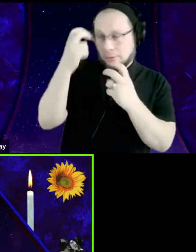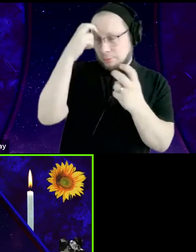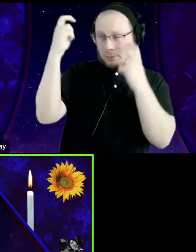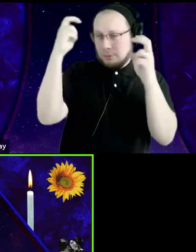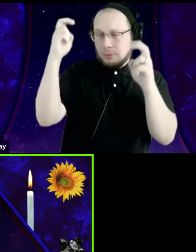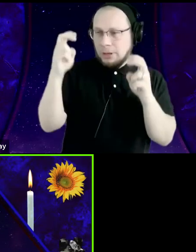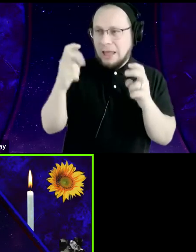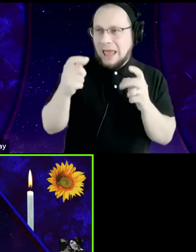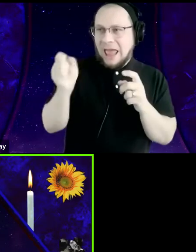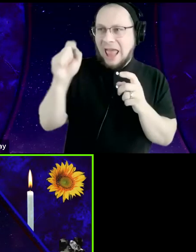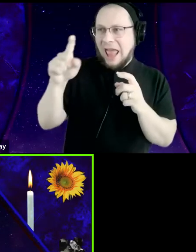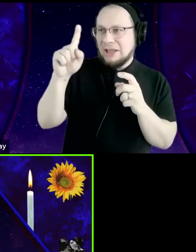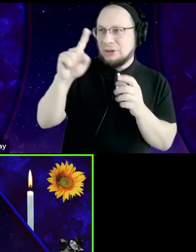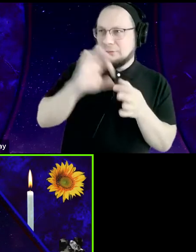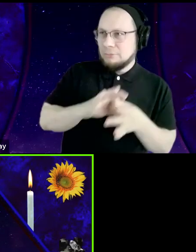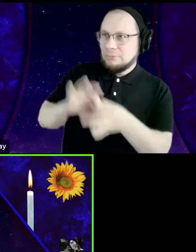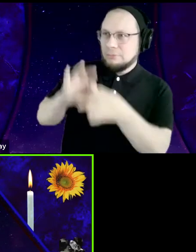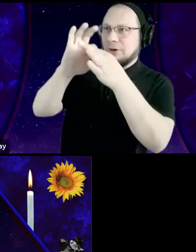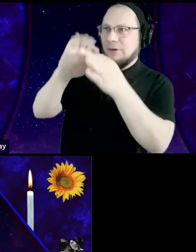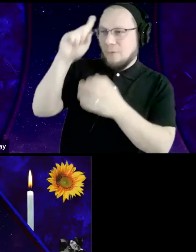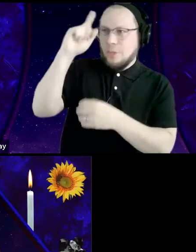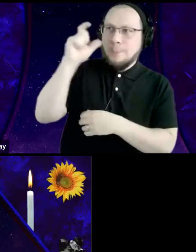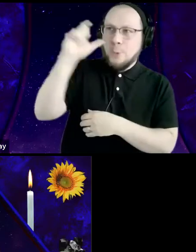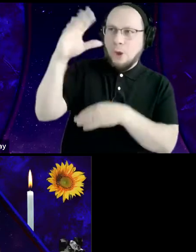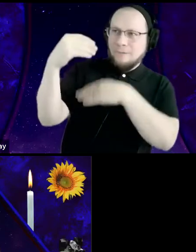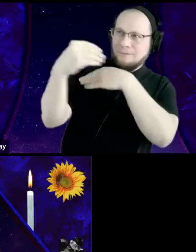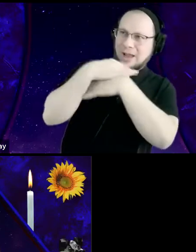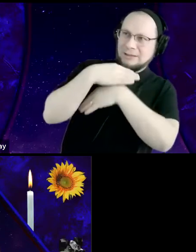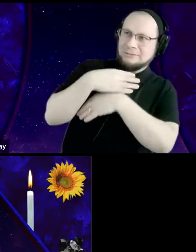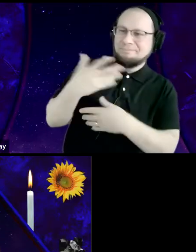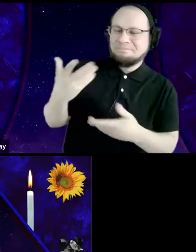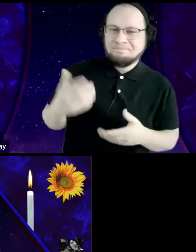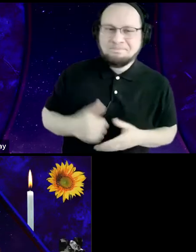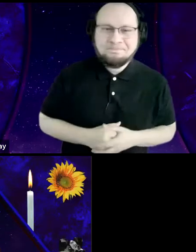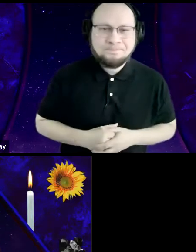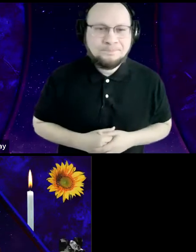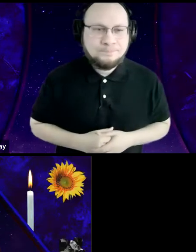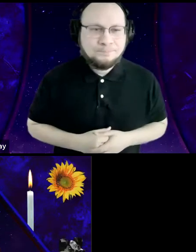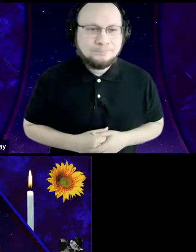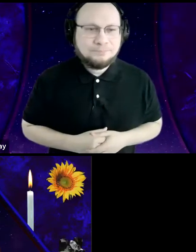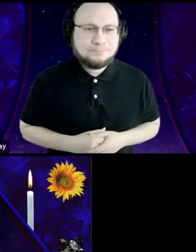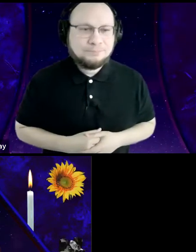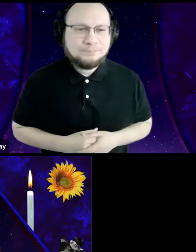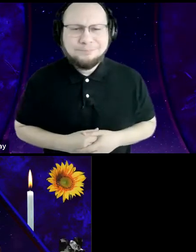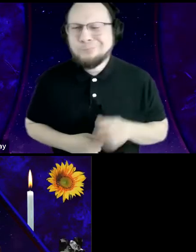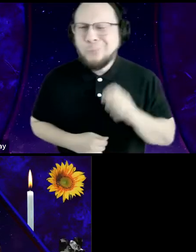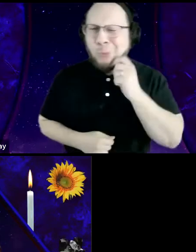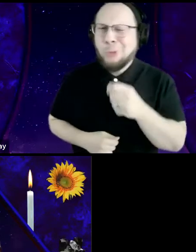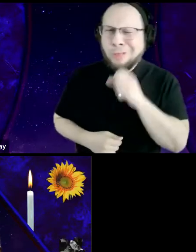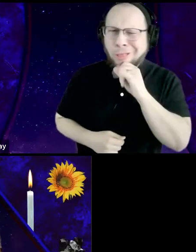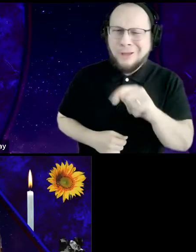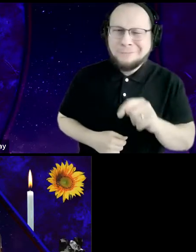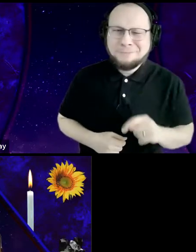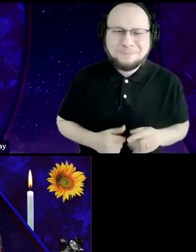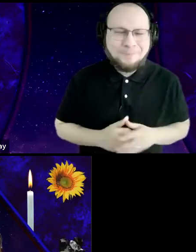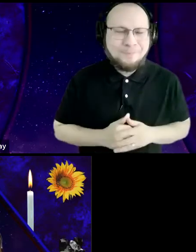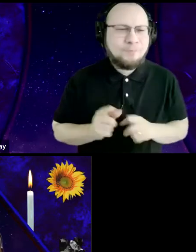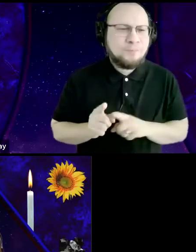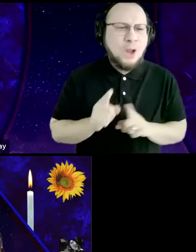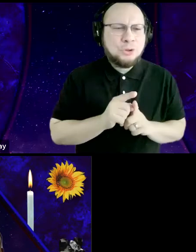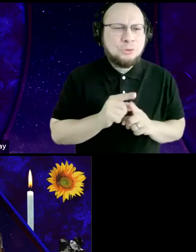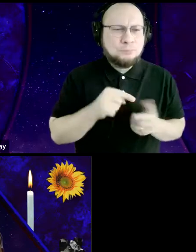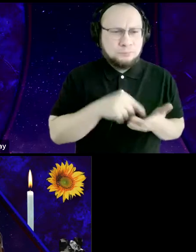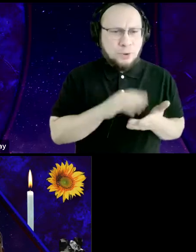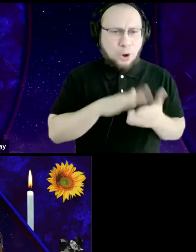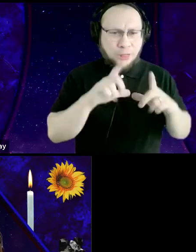asking for guidance from the moon. Yes. Yeah. Oh, that's so cool. I love it. And I also just want to point out on